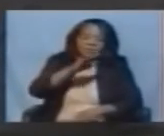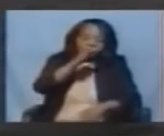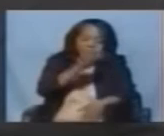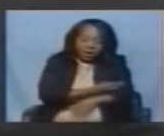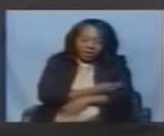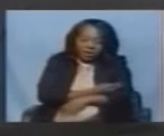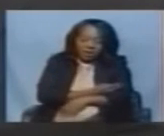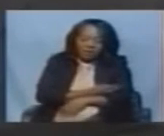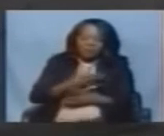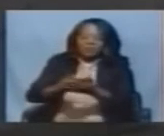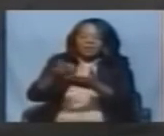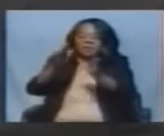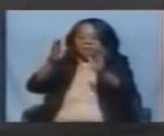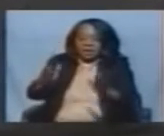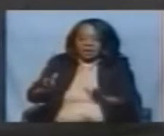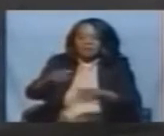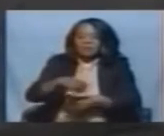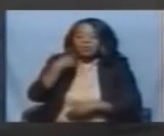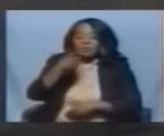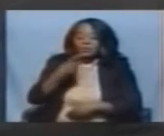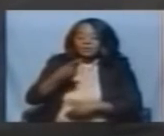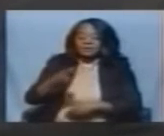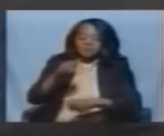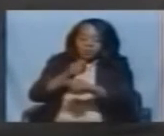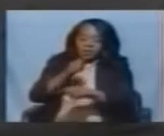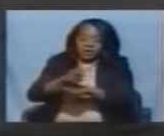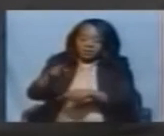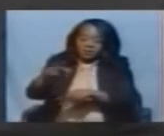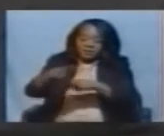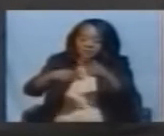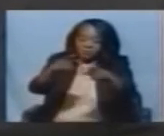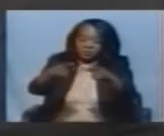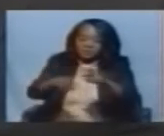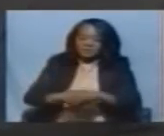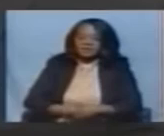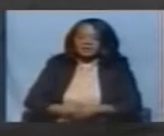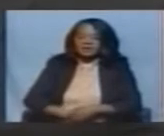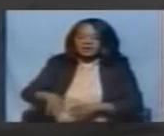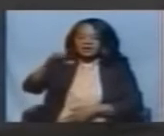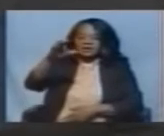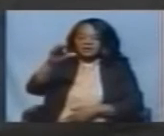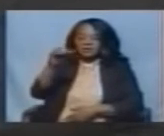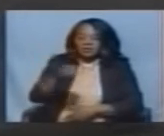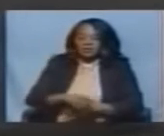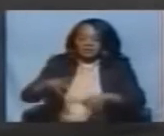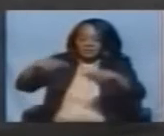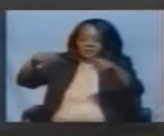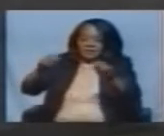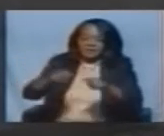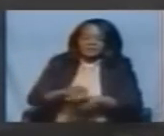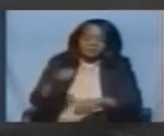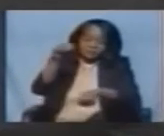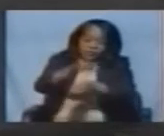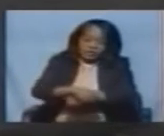this process. Because if you go to your CEO, I give that example, you go to your CEO and try to challenge him and